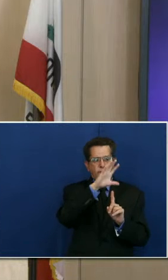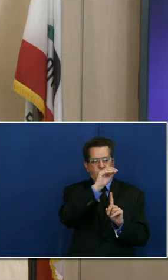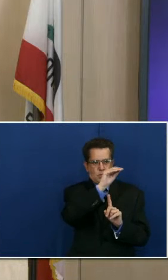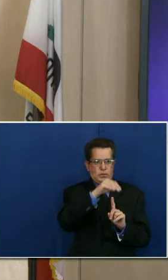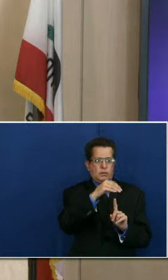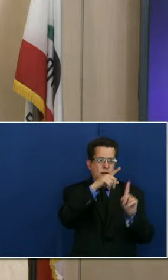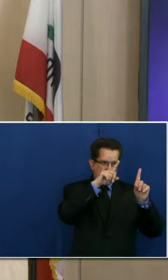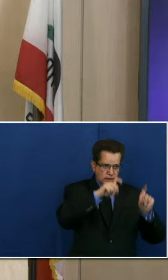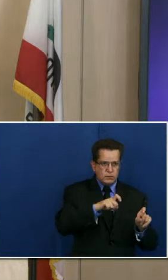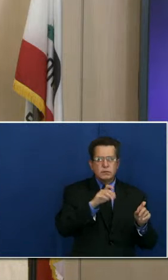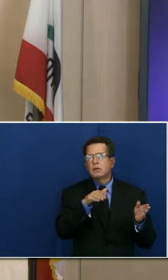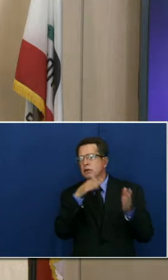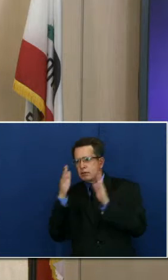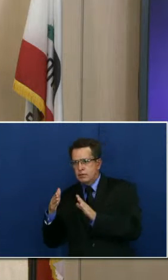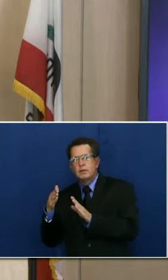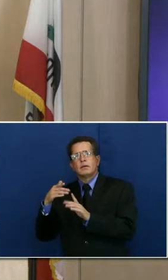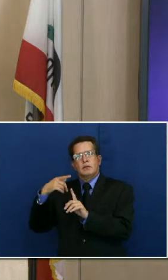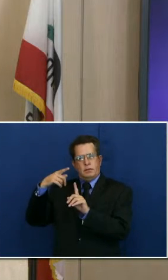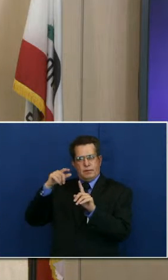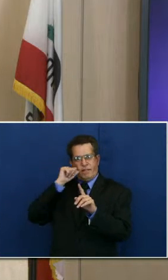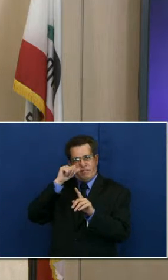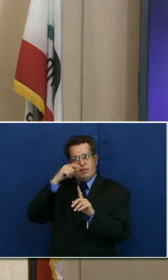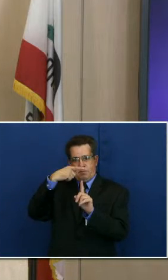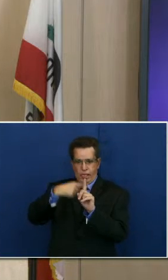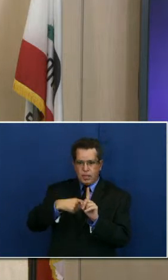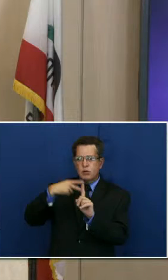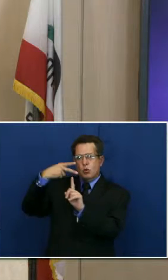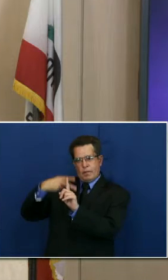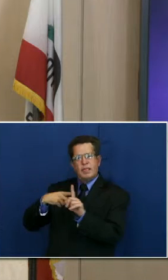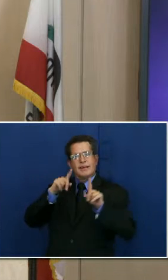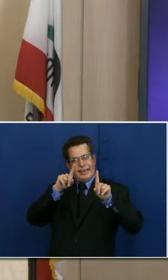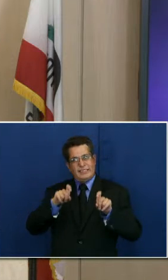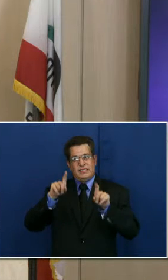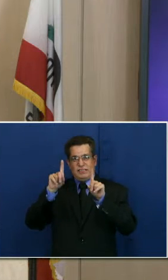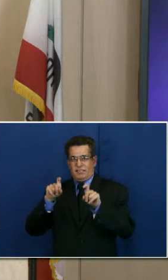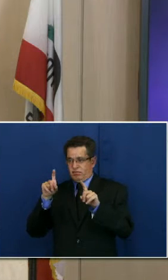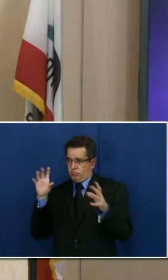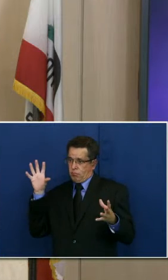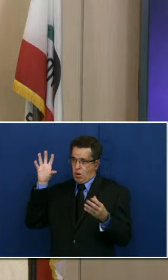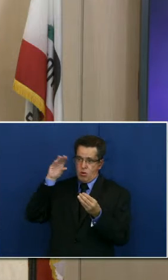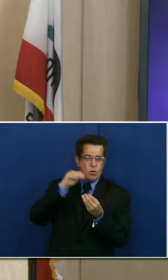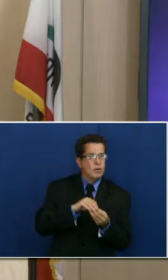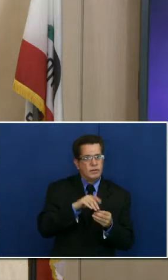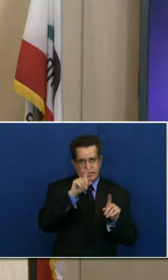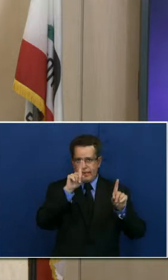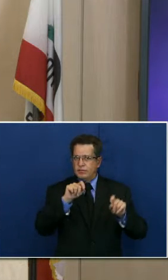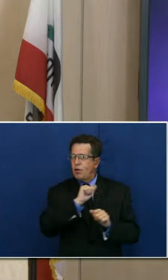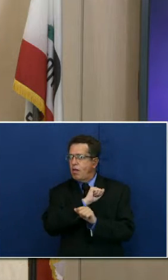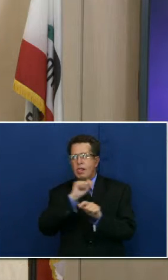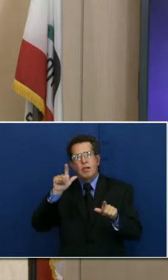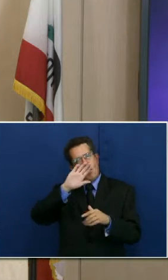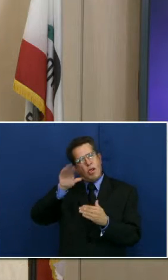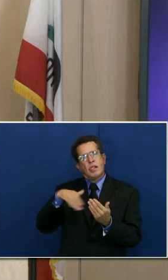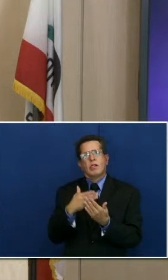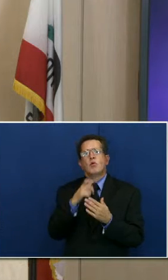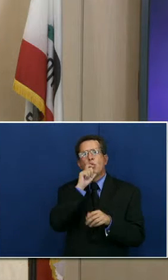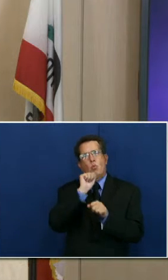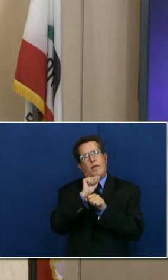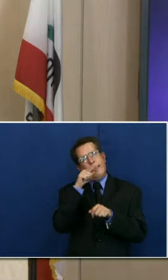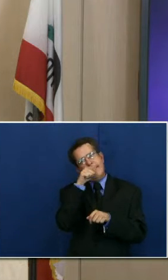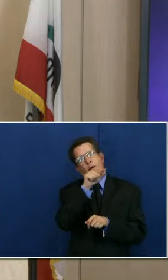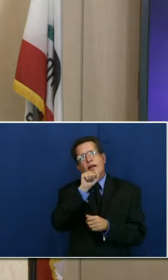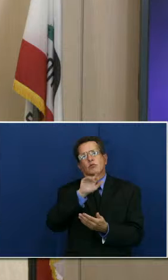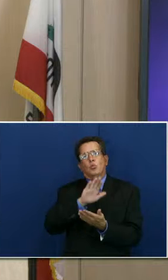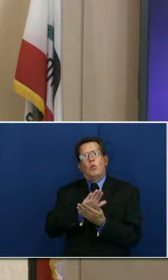So you can imagine the Herculean task when you talk about over 80,000 school employees and navigating this. I do want to make